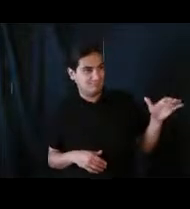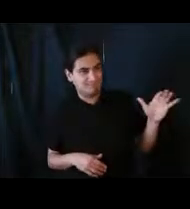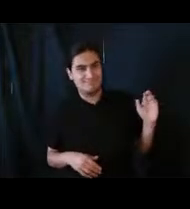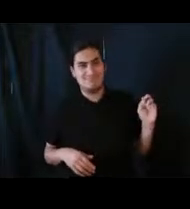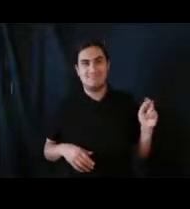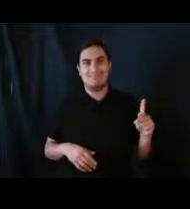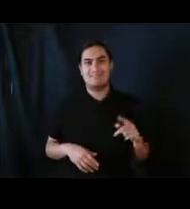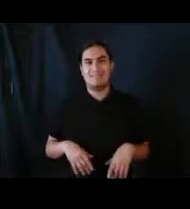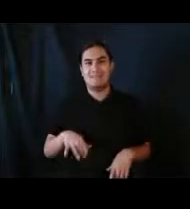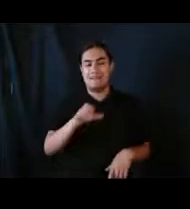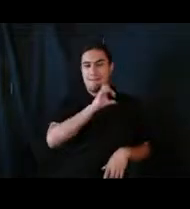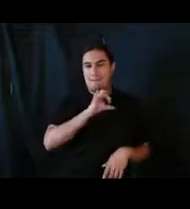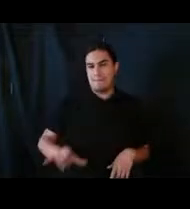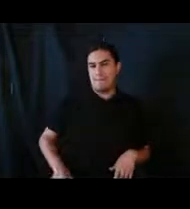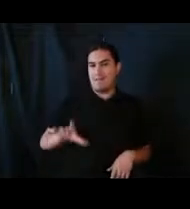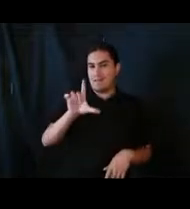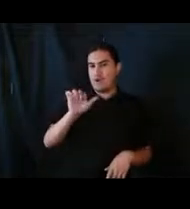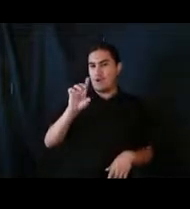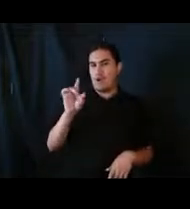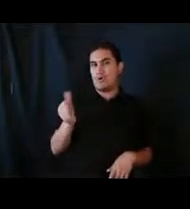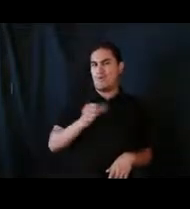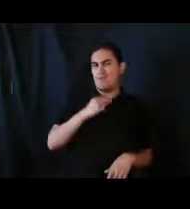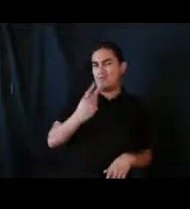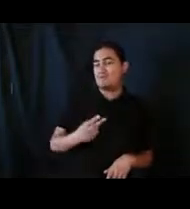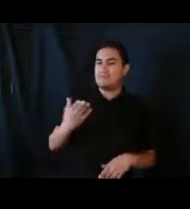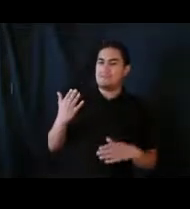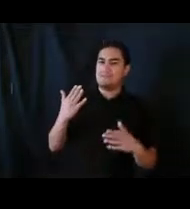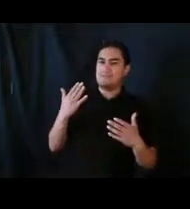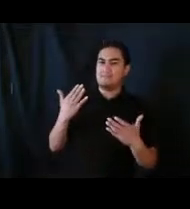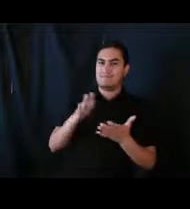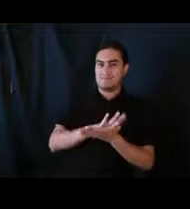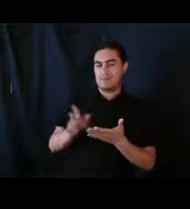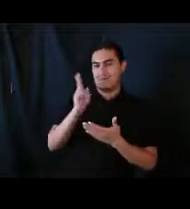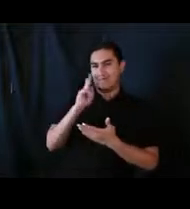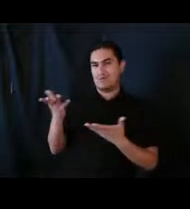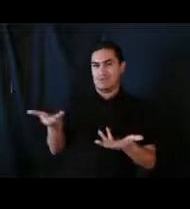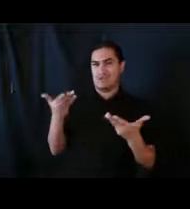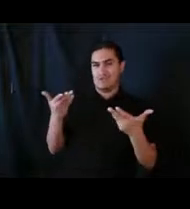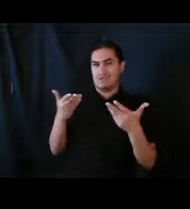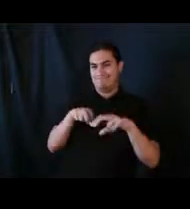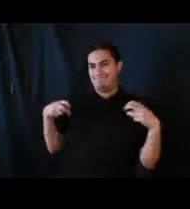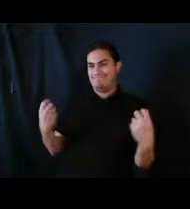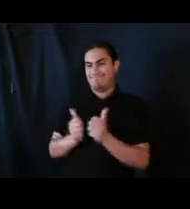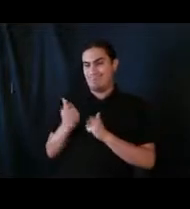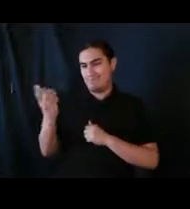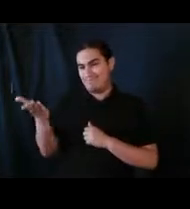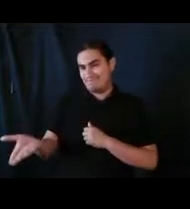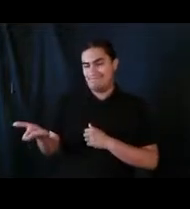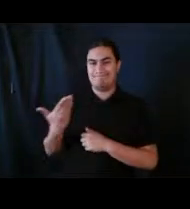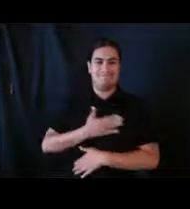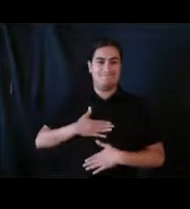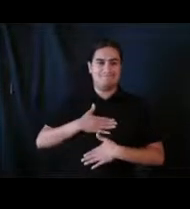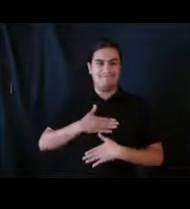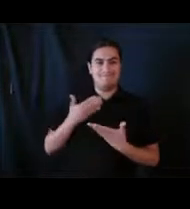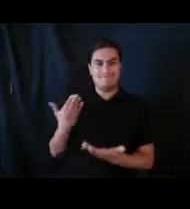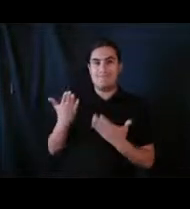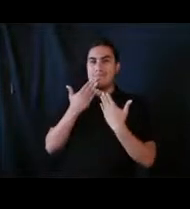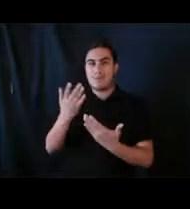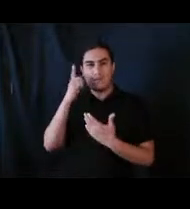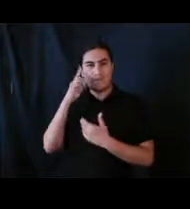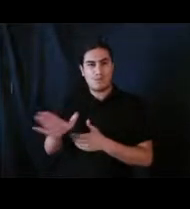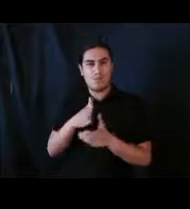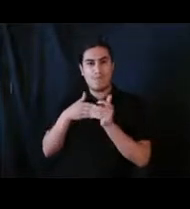mayor licardo it is such a pleasure to be on this side of the diocese with you at the at the podium there thank you for your leadership to